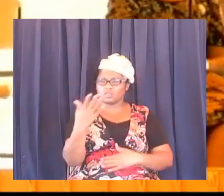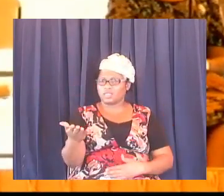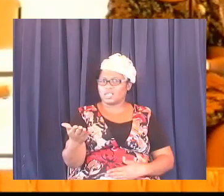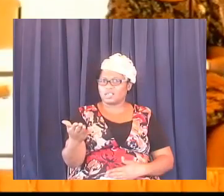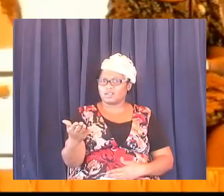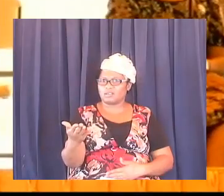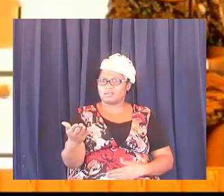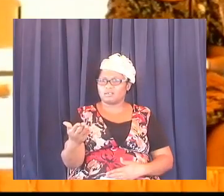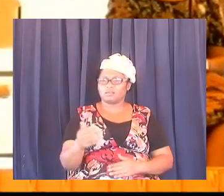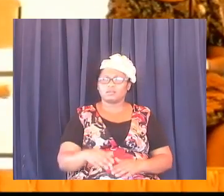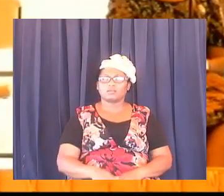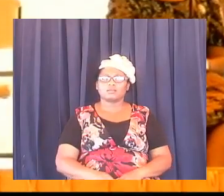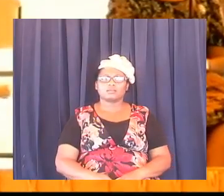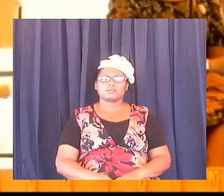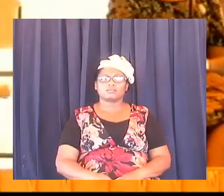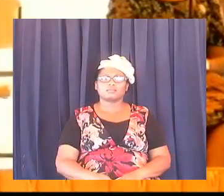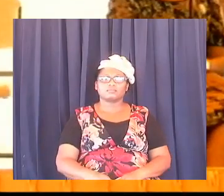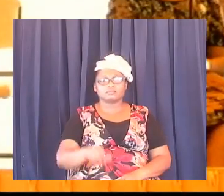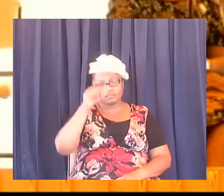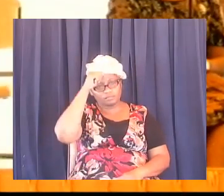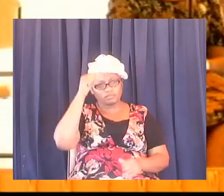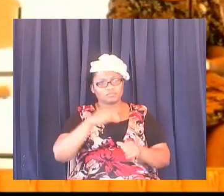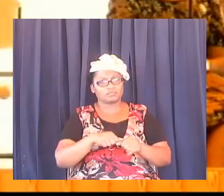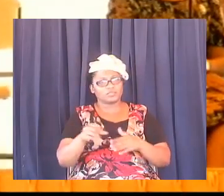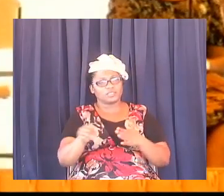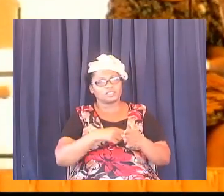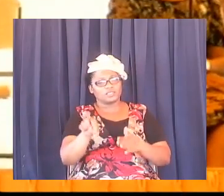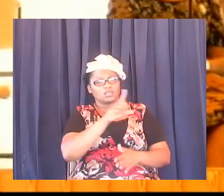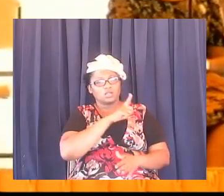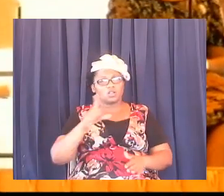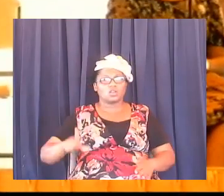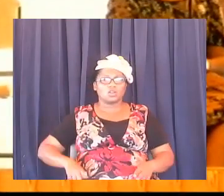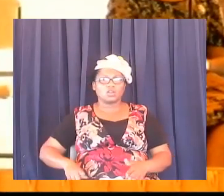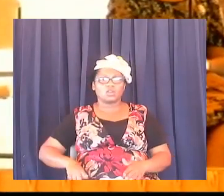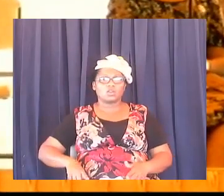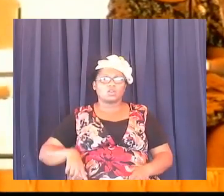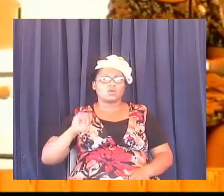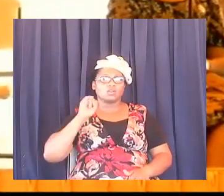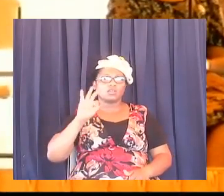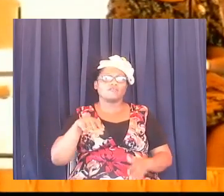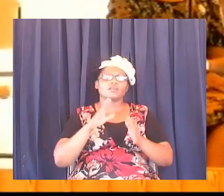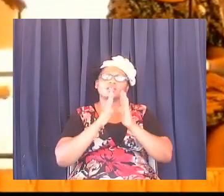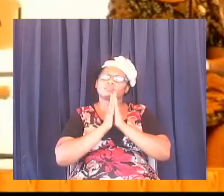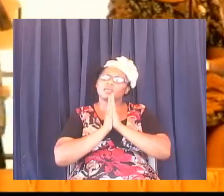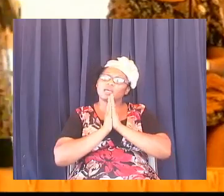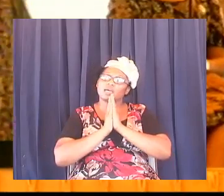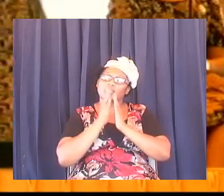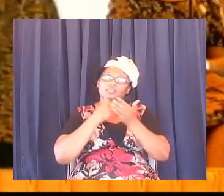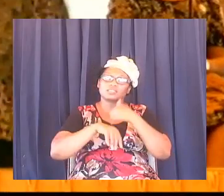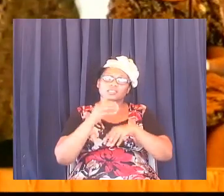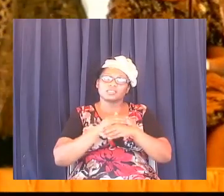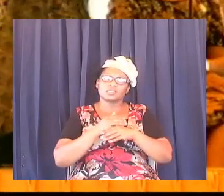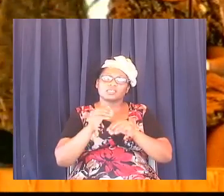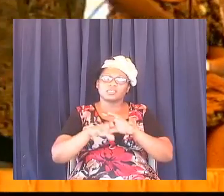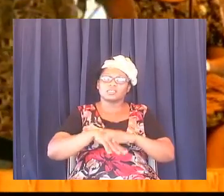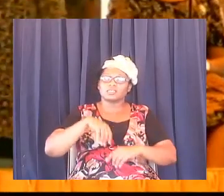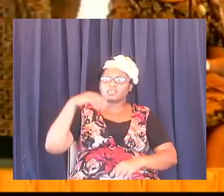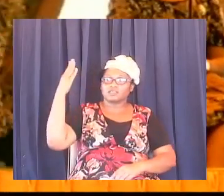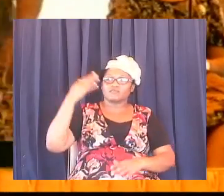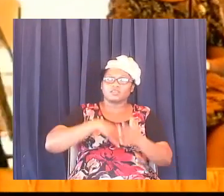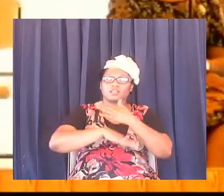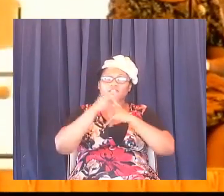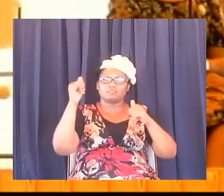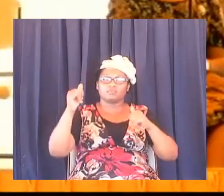go. I remember the songwriter said, Lord, if I could clasp my hand in thine, nor never murmur nor